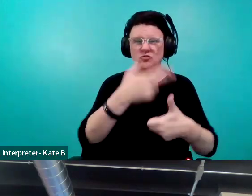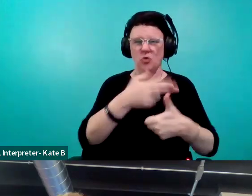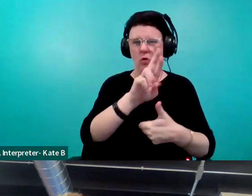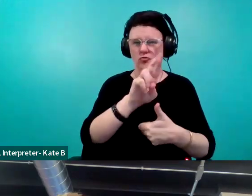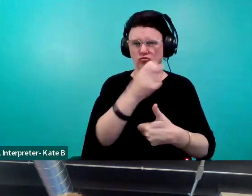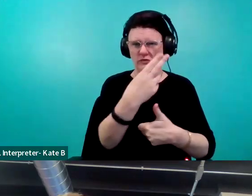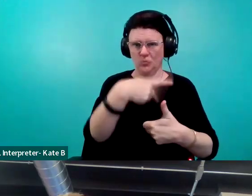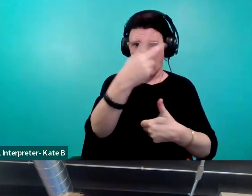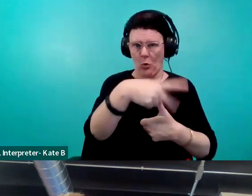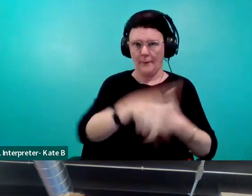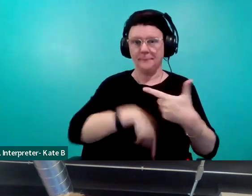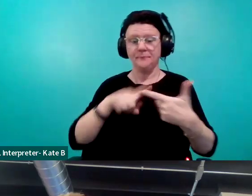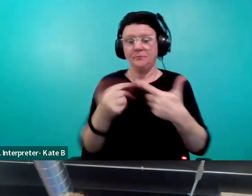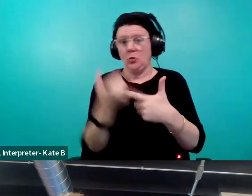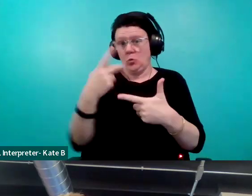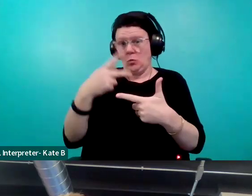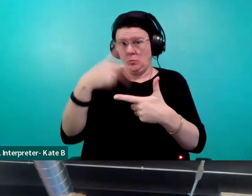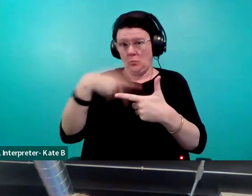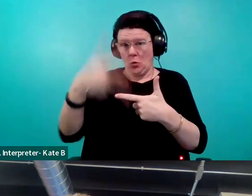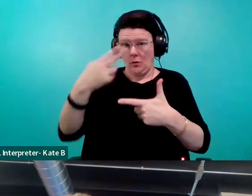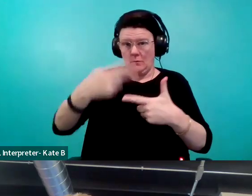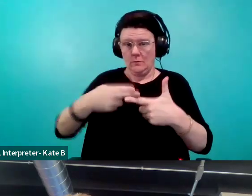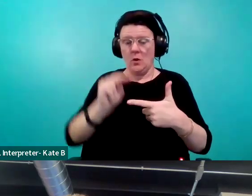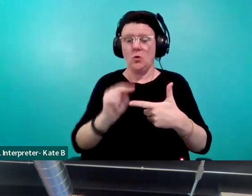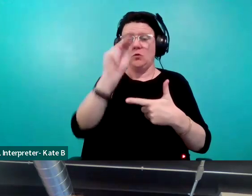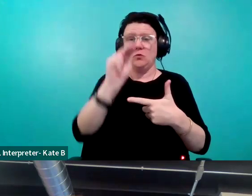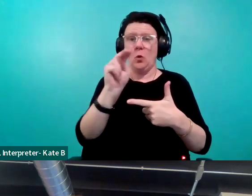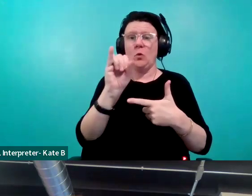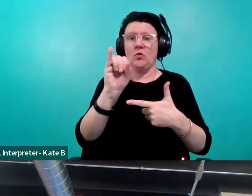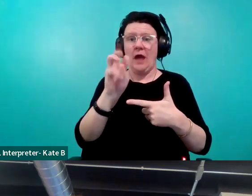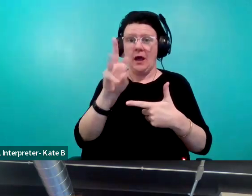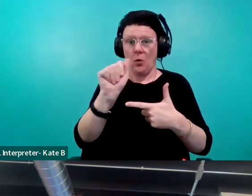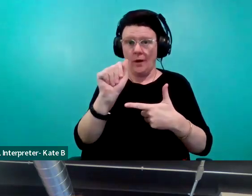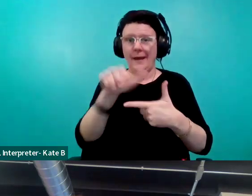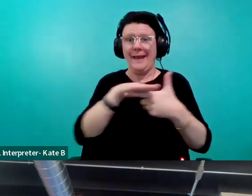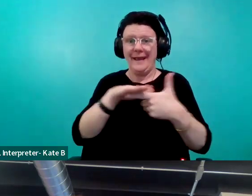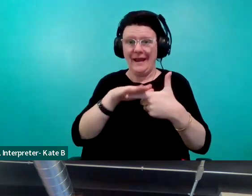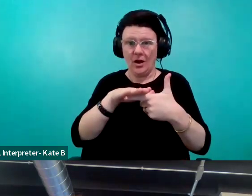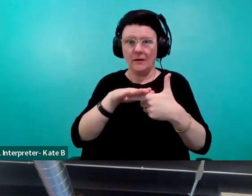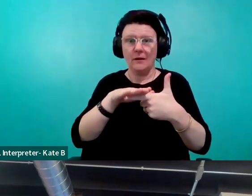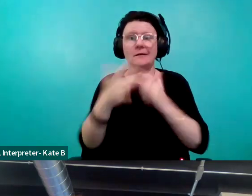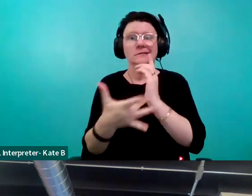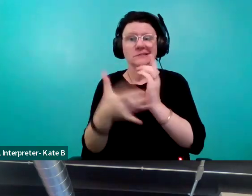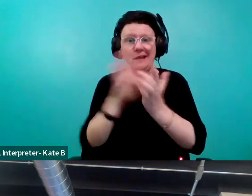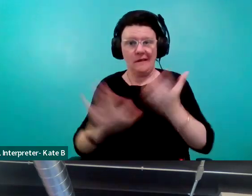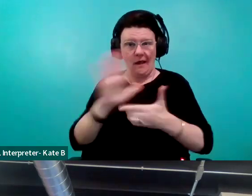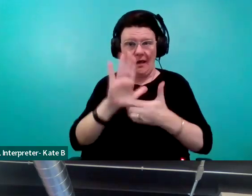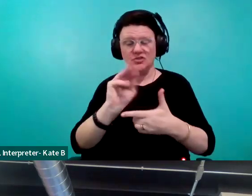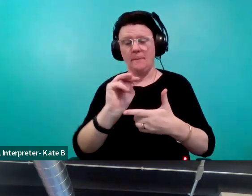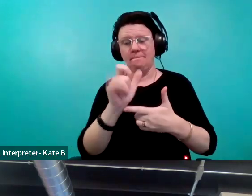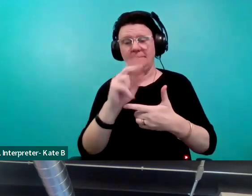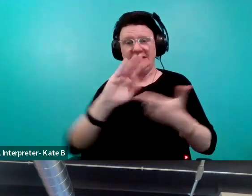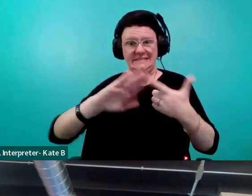program at NIAC, North Iowa Area Community College, up in Mason City, and then the